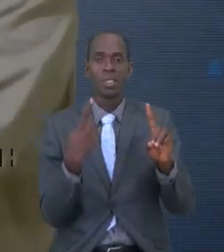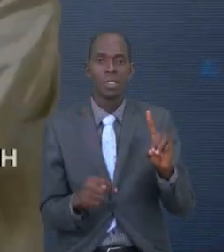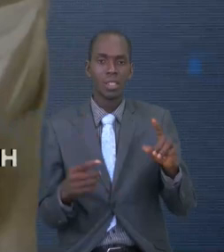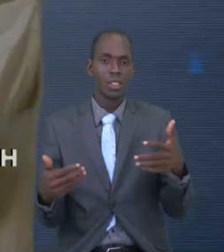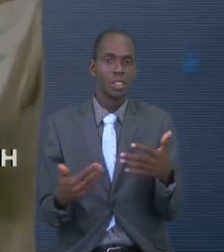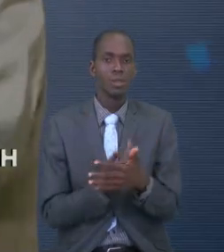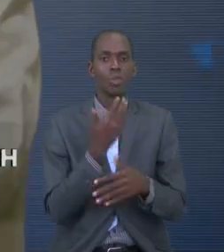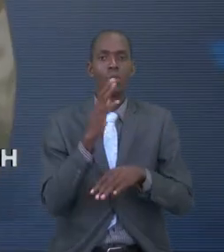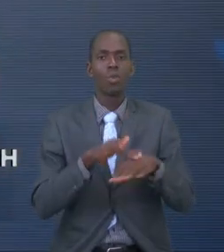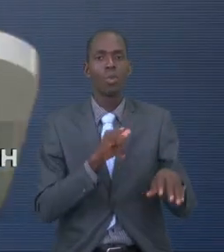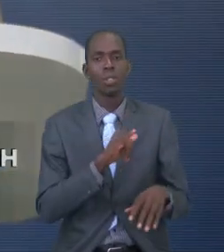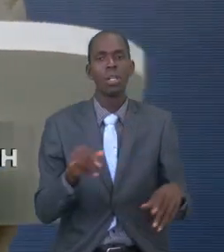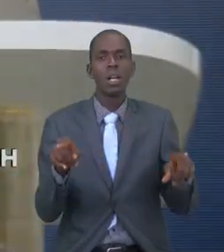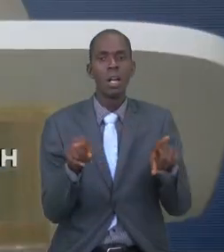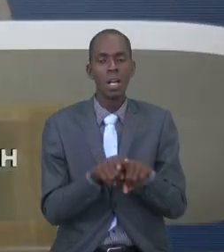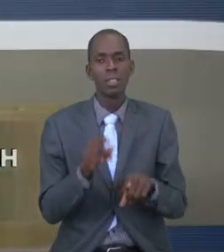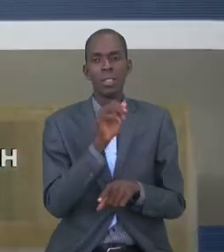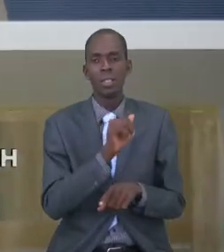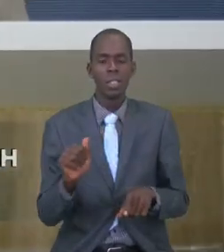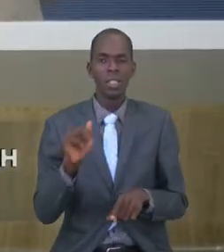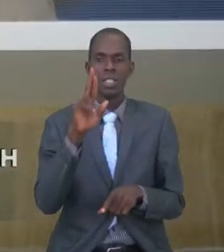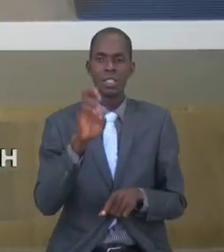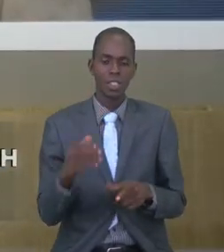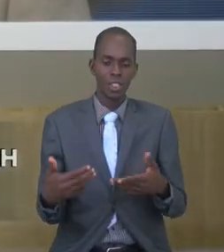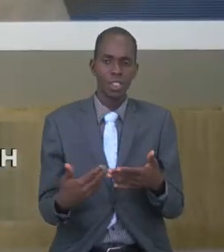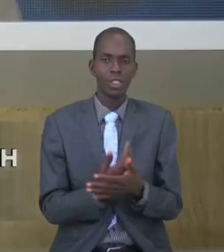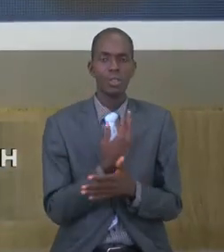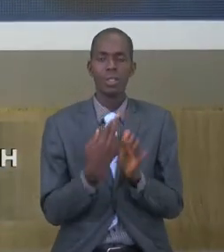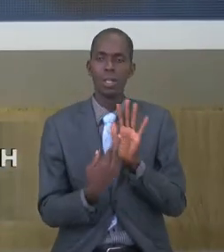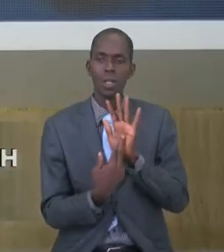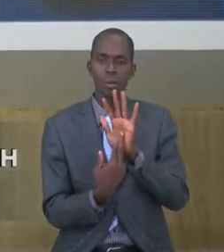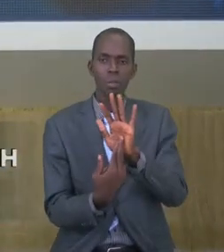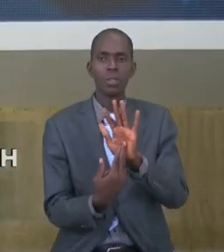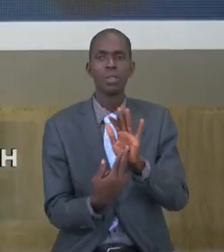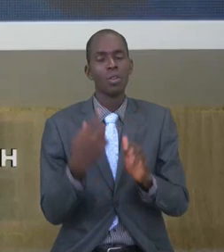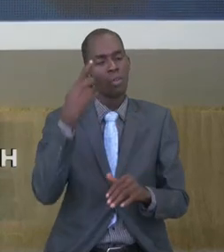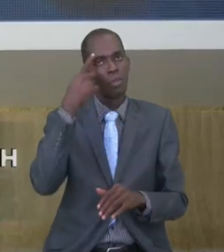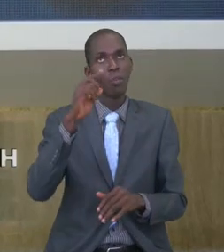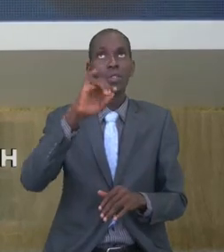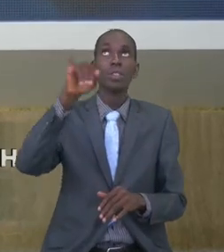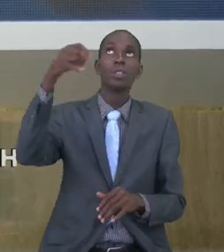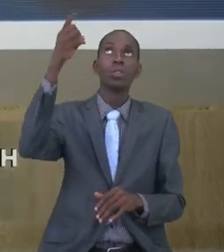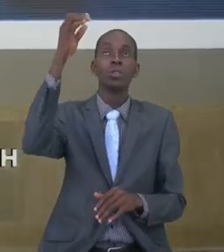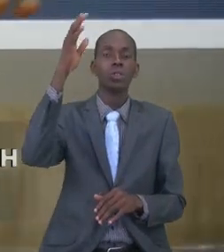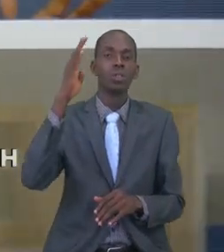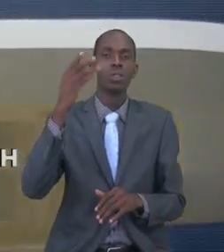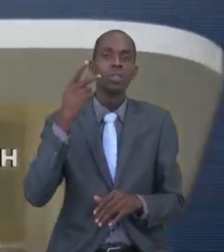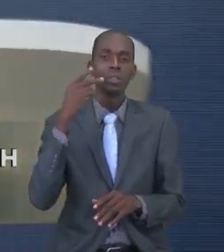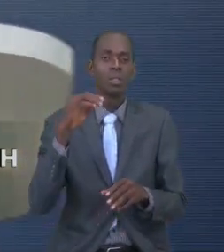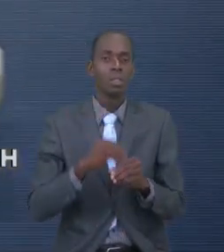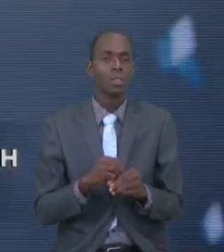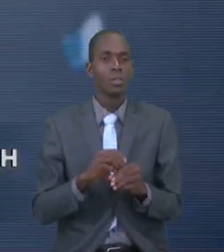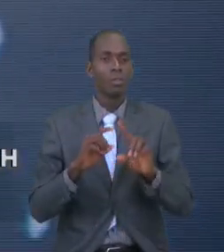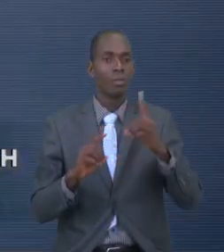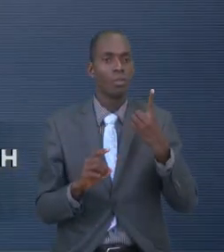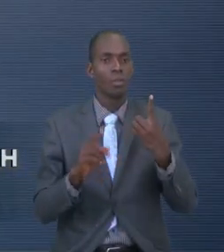calling as a renewed ambassador for for Jehovah. In chapter 21 of